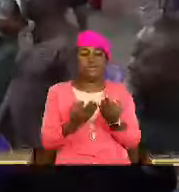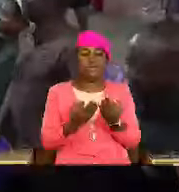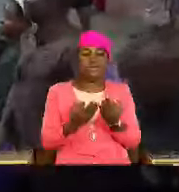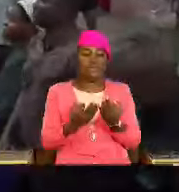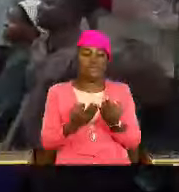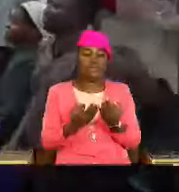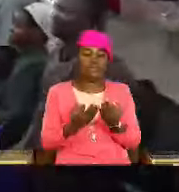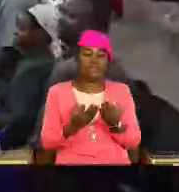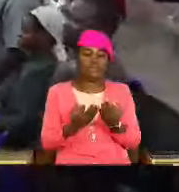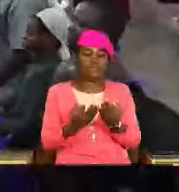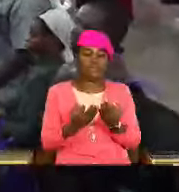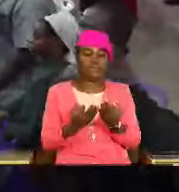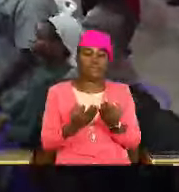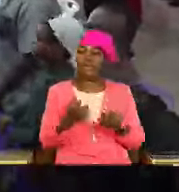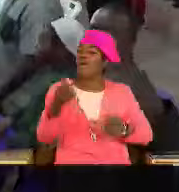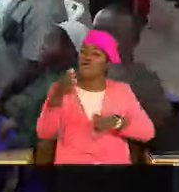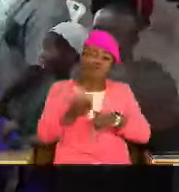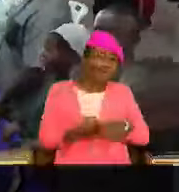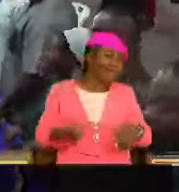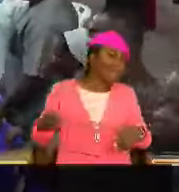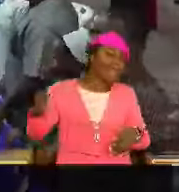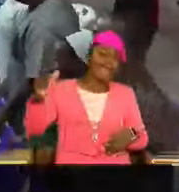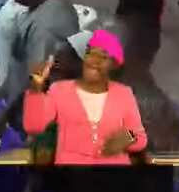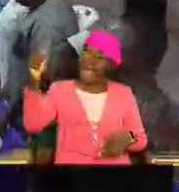family from any